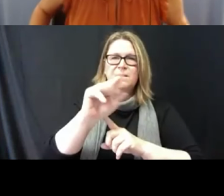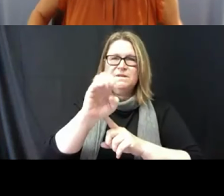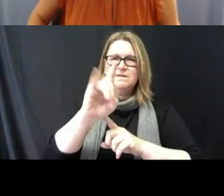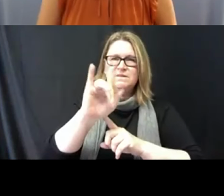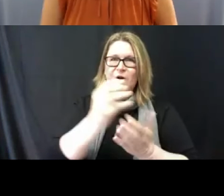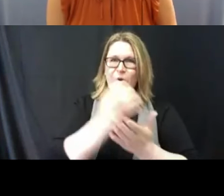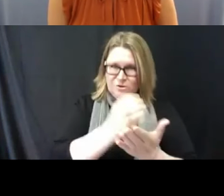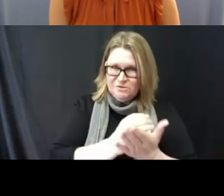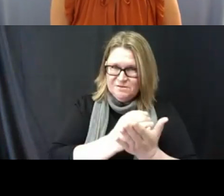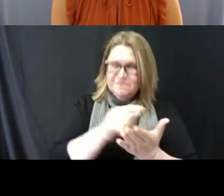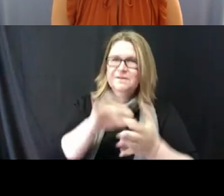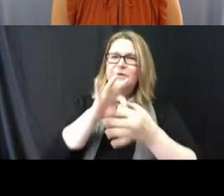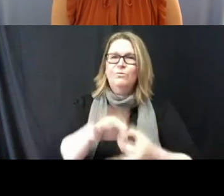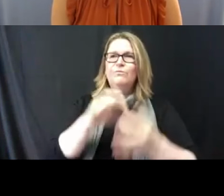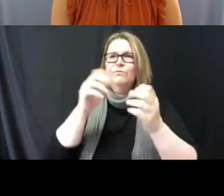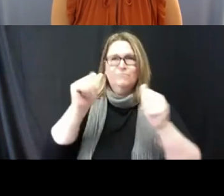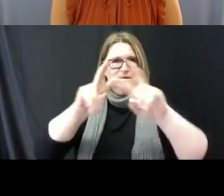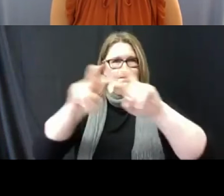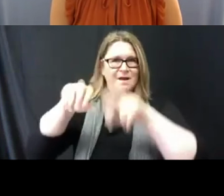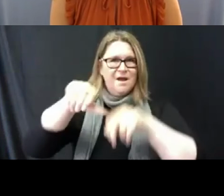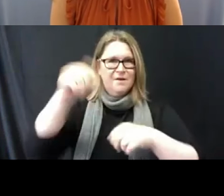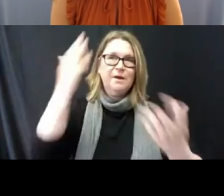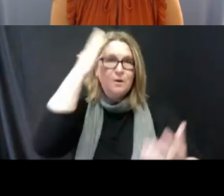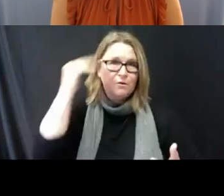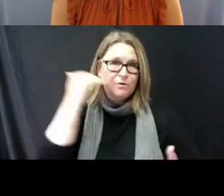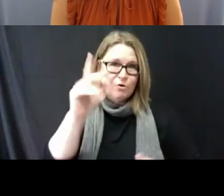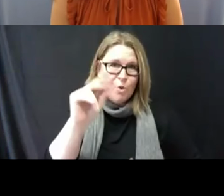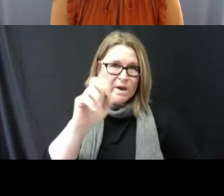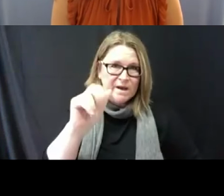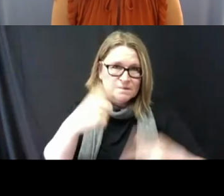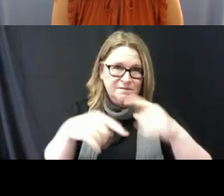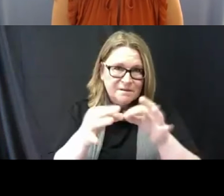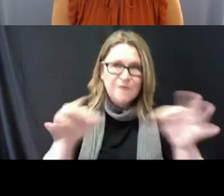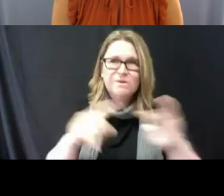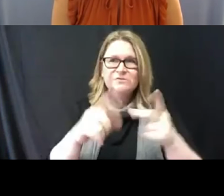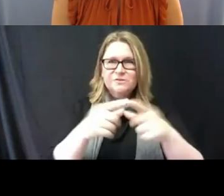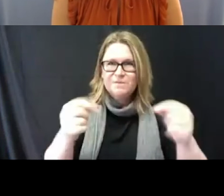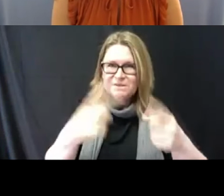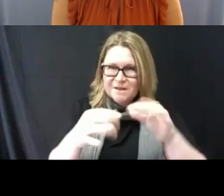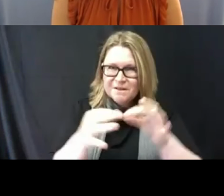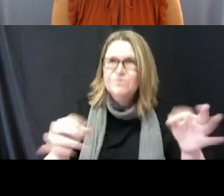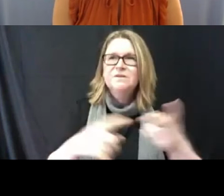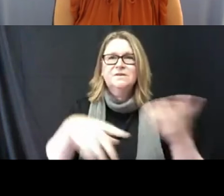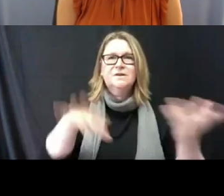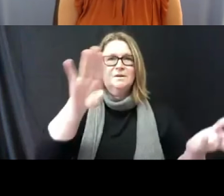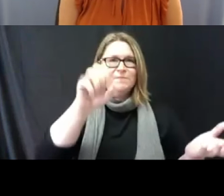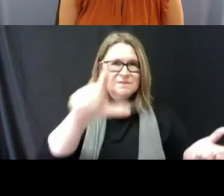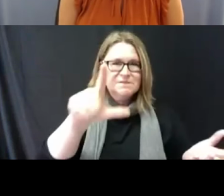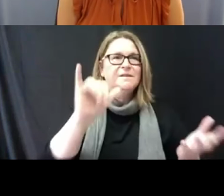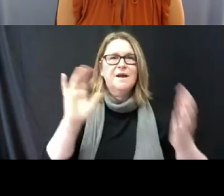opportunity for becoming immersed in the classes. And then